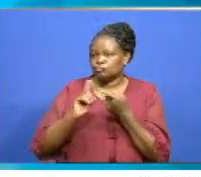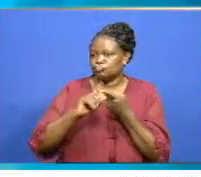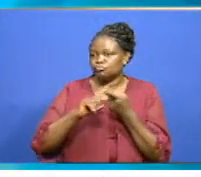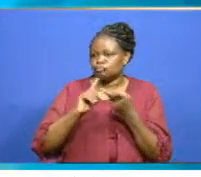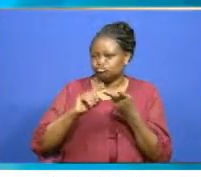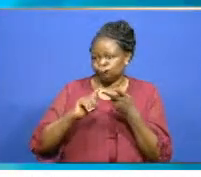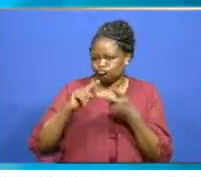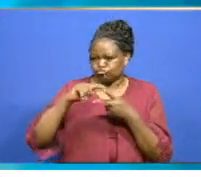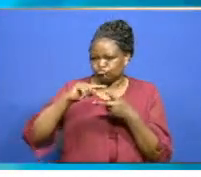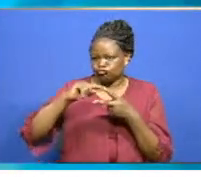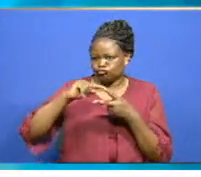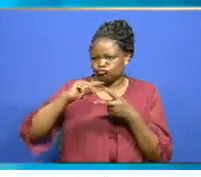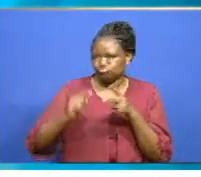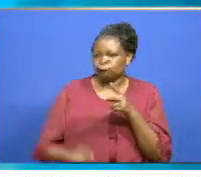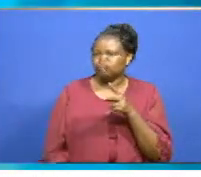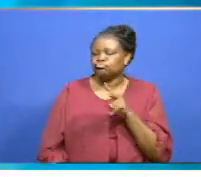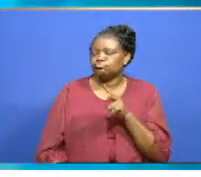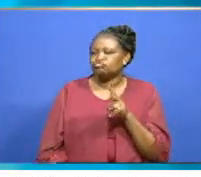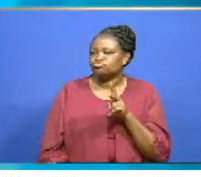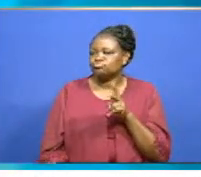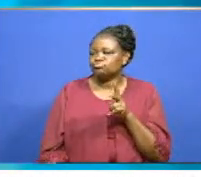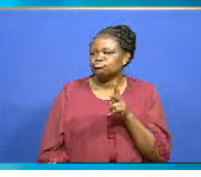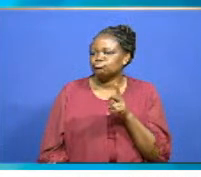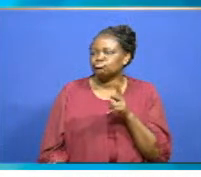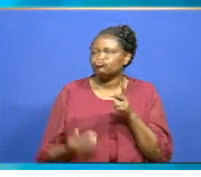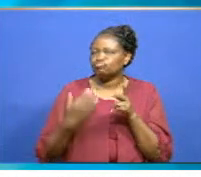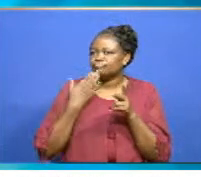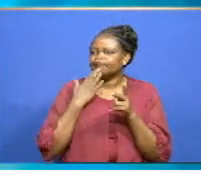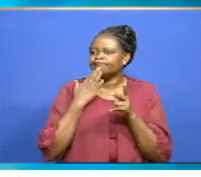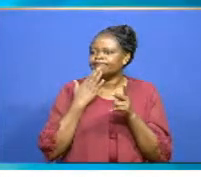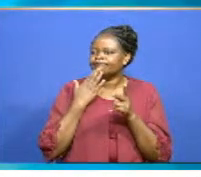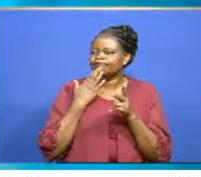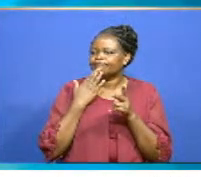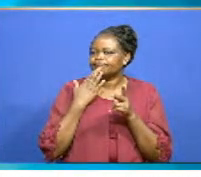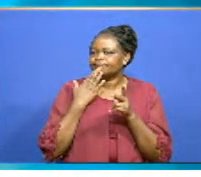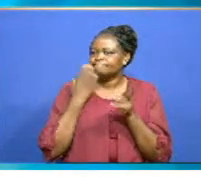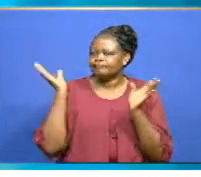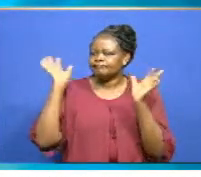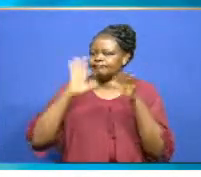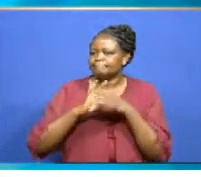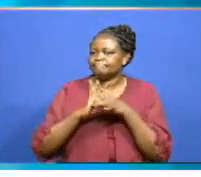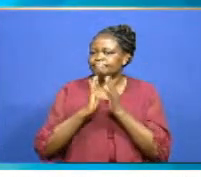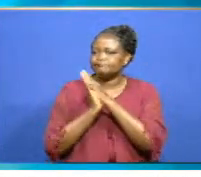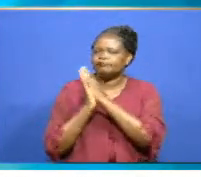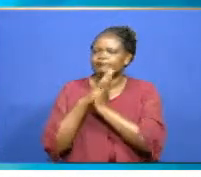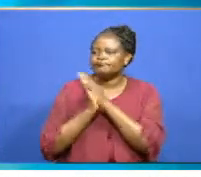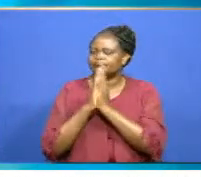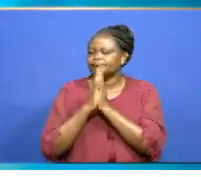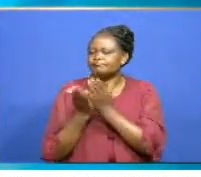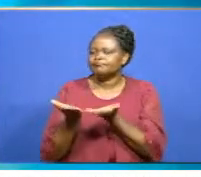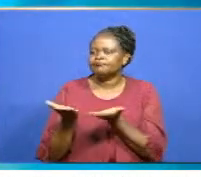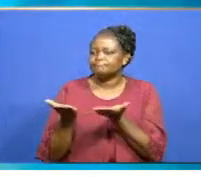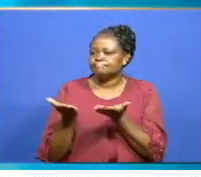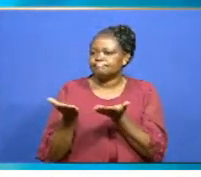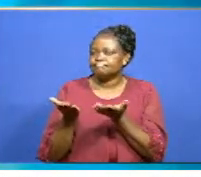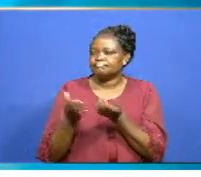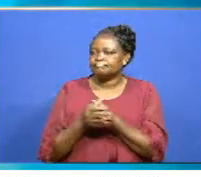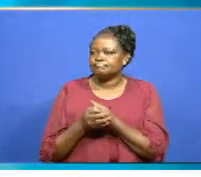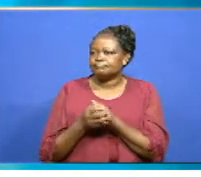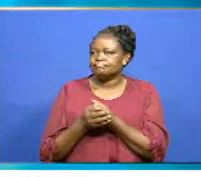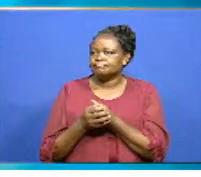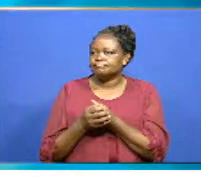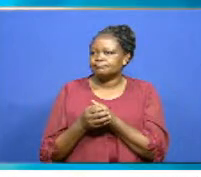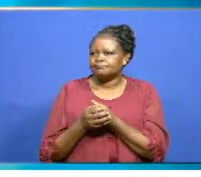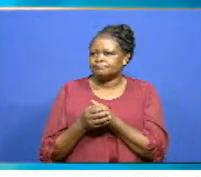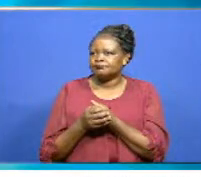that the Luhya unity story is